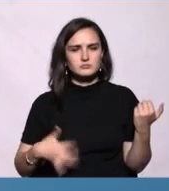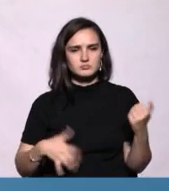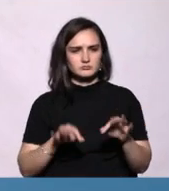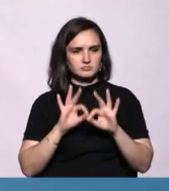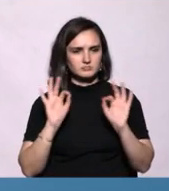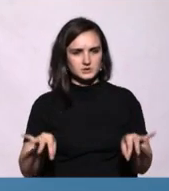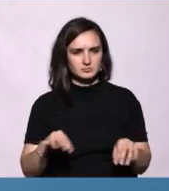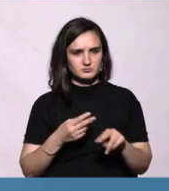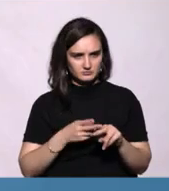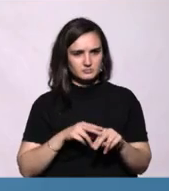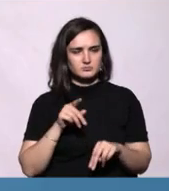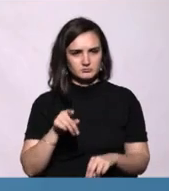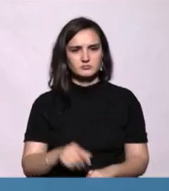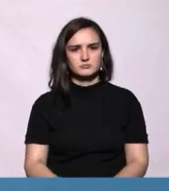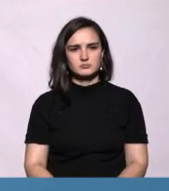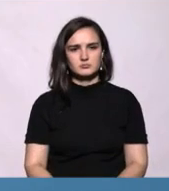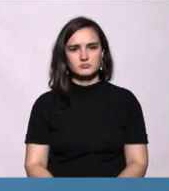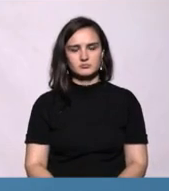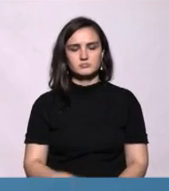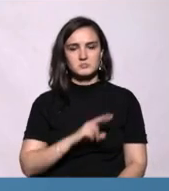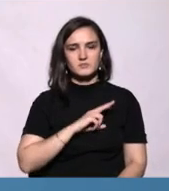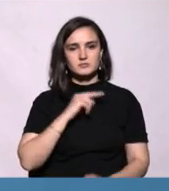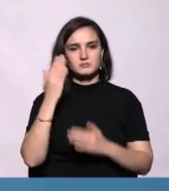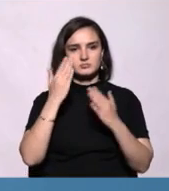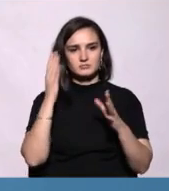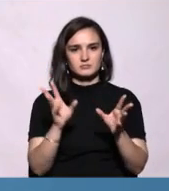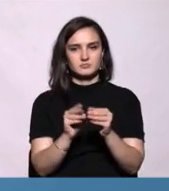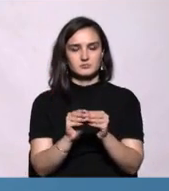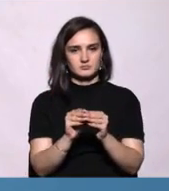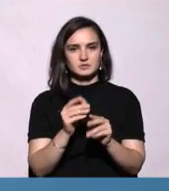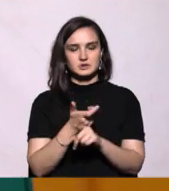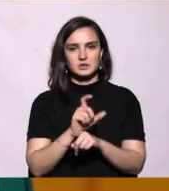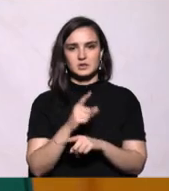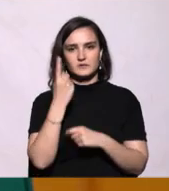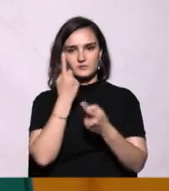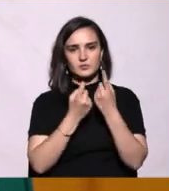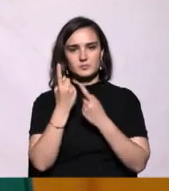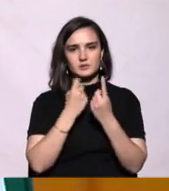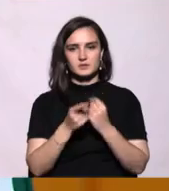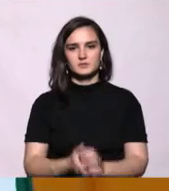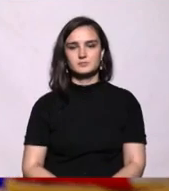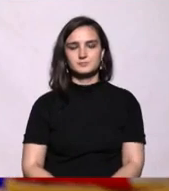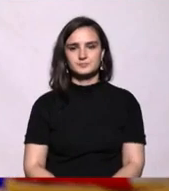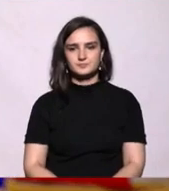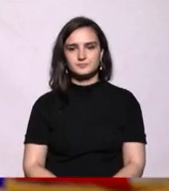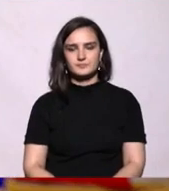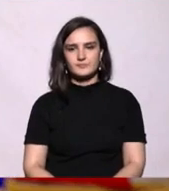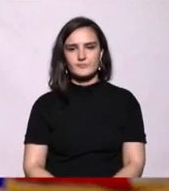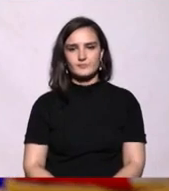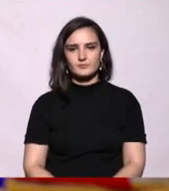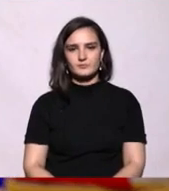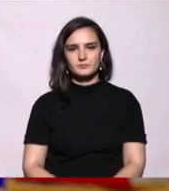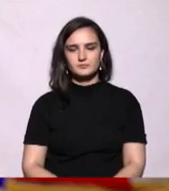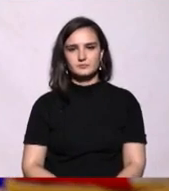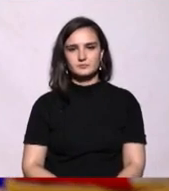it and he loves to play for his friends. Thank you, Zach. You are very informative, you know. welcome. So, for